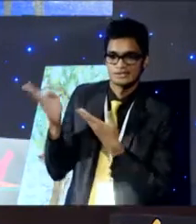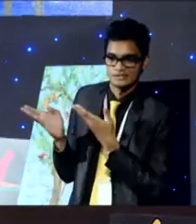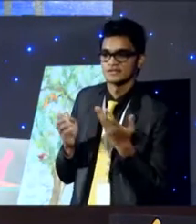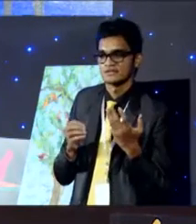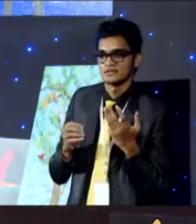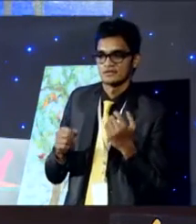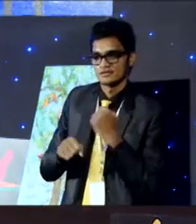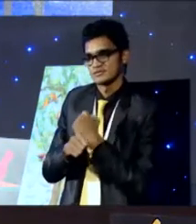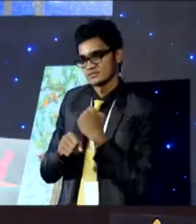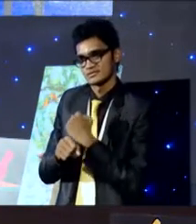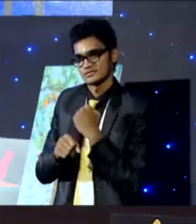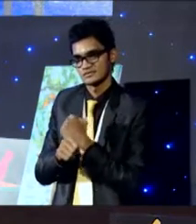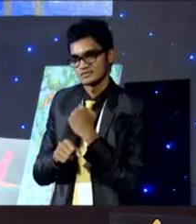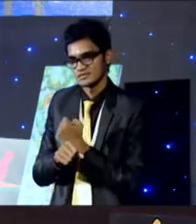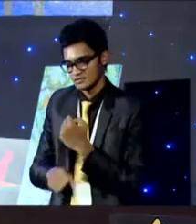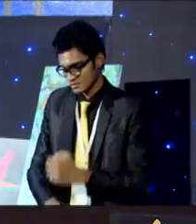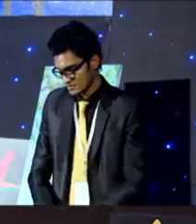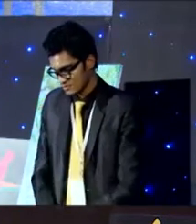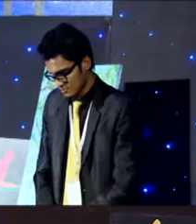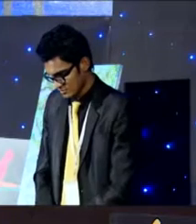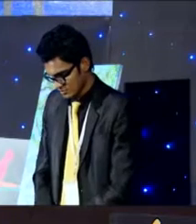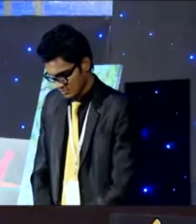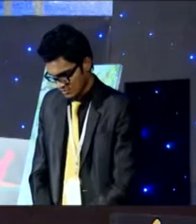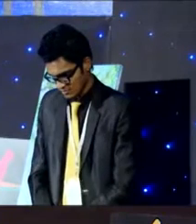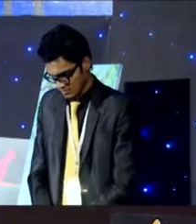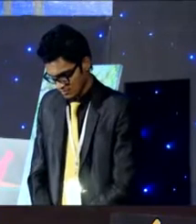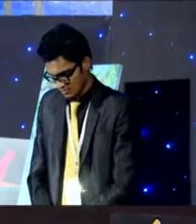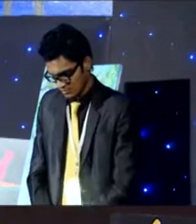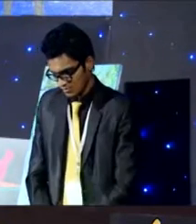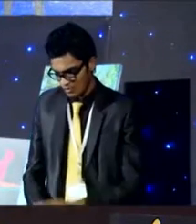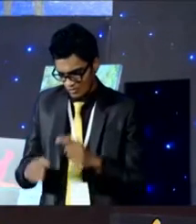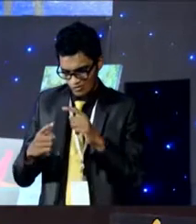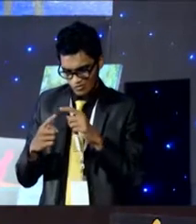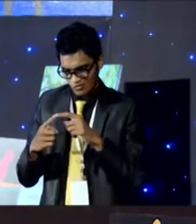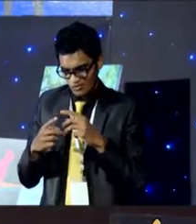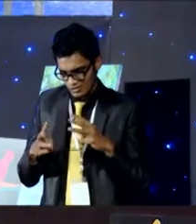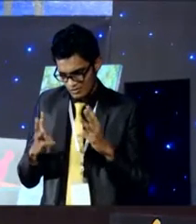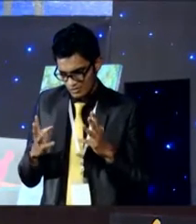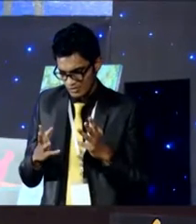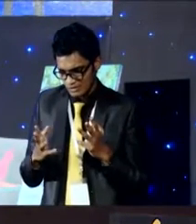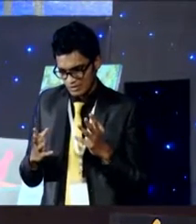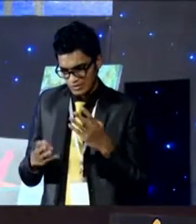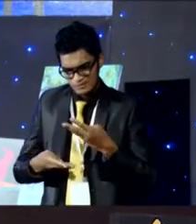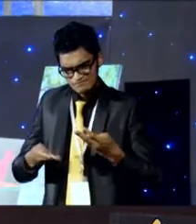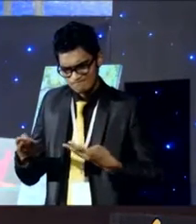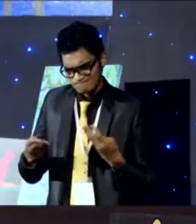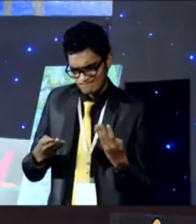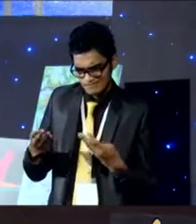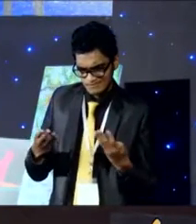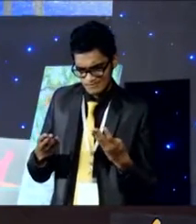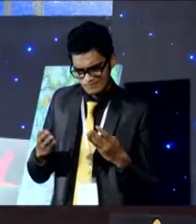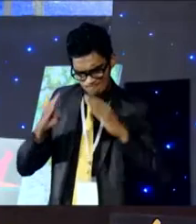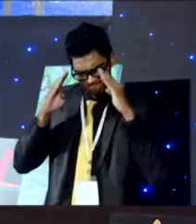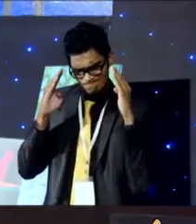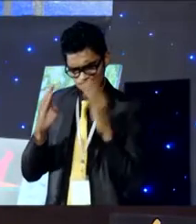gets disrupted every few years. And the only way we can stay in the business is to keep focusing